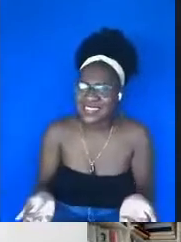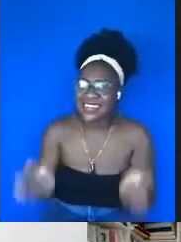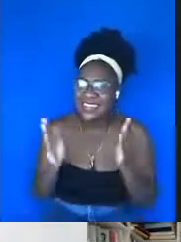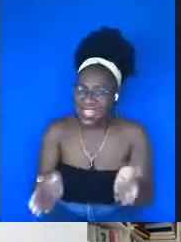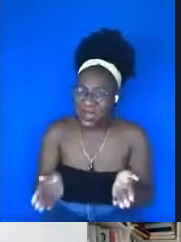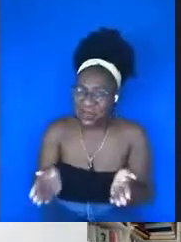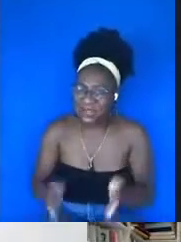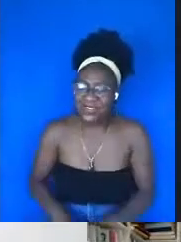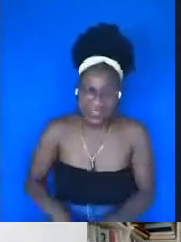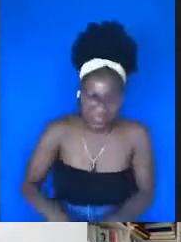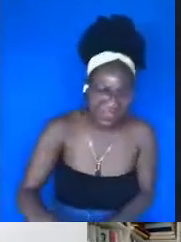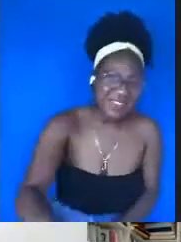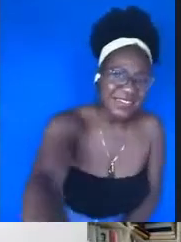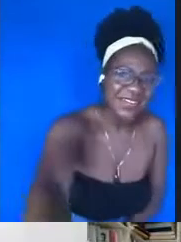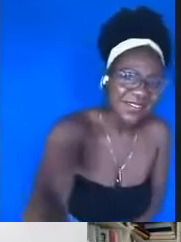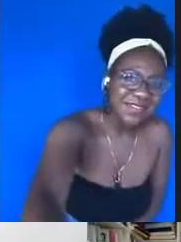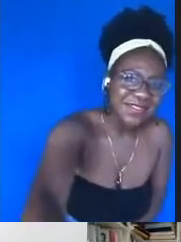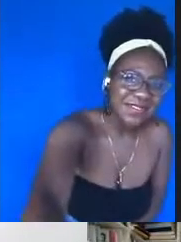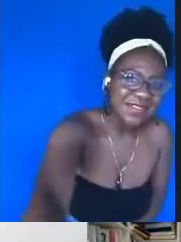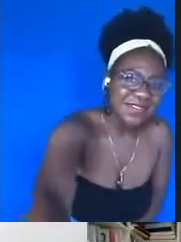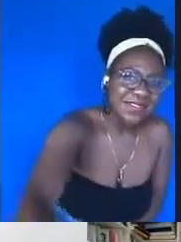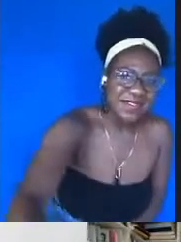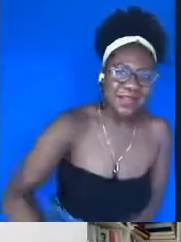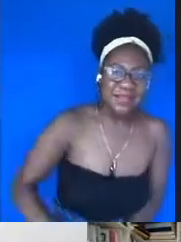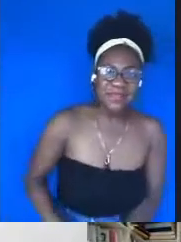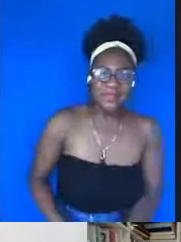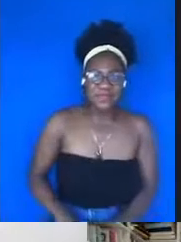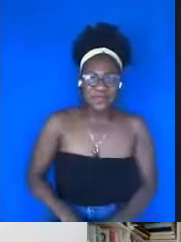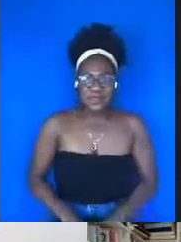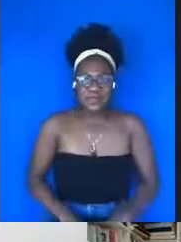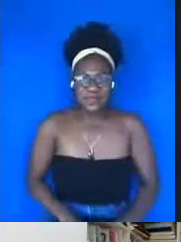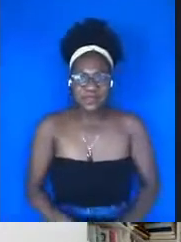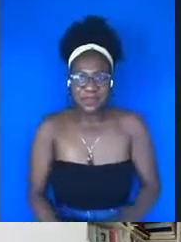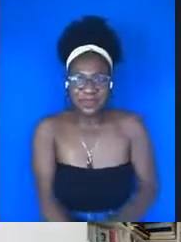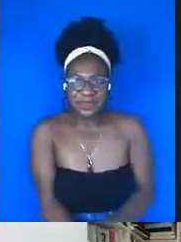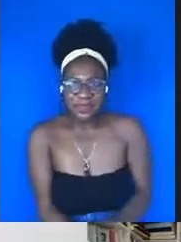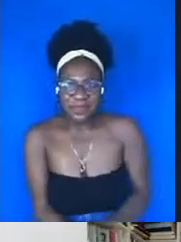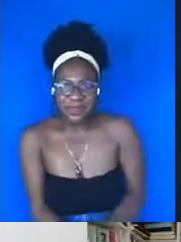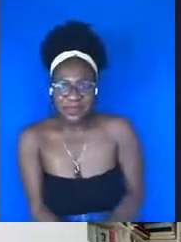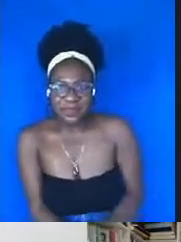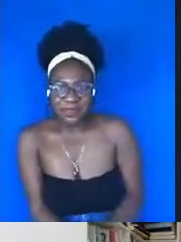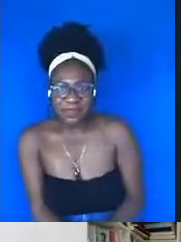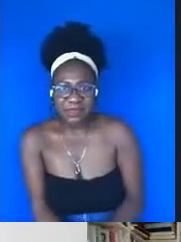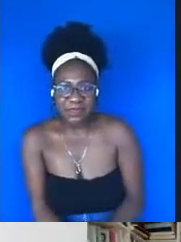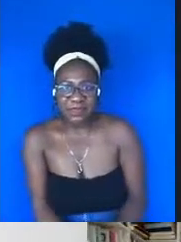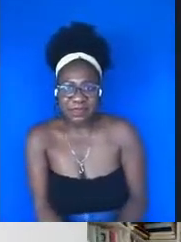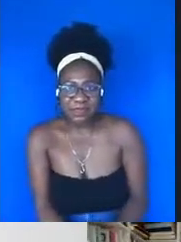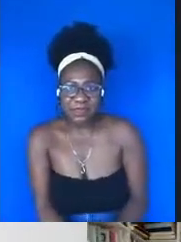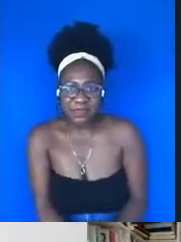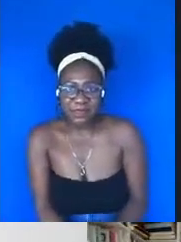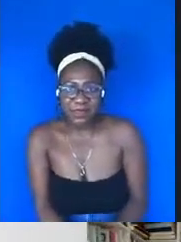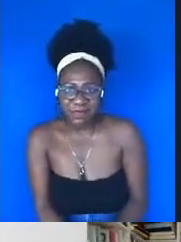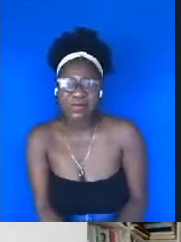sense. Help. And I feel like it makes so much sense in the context, like Miguel, you were talking about how you